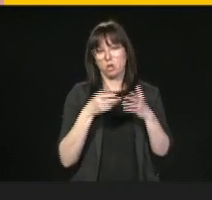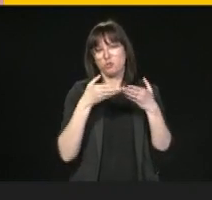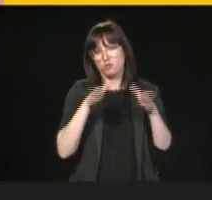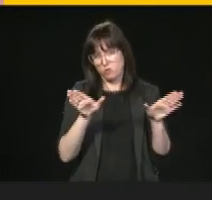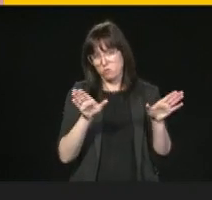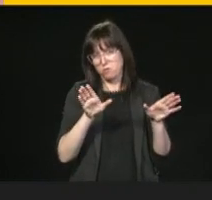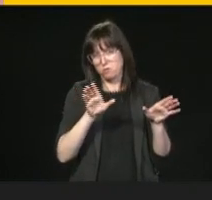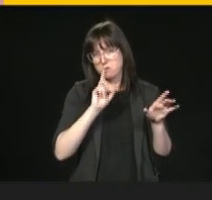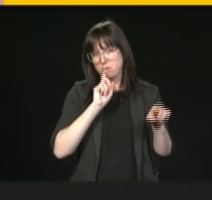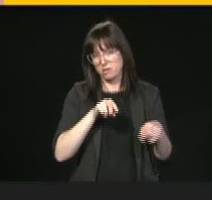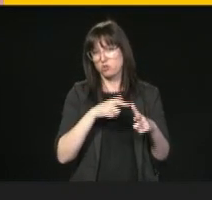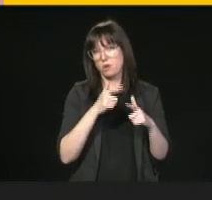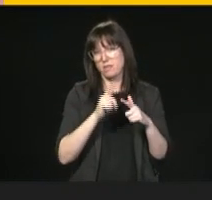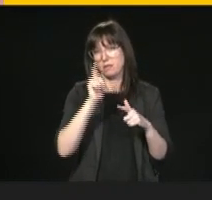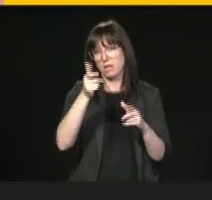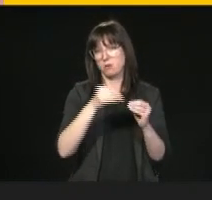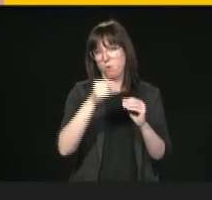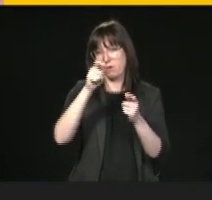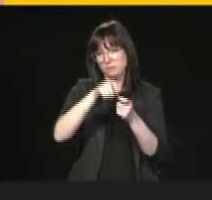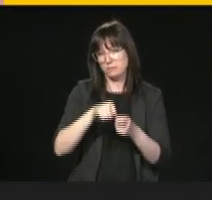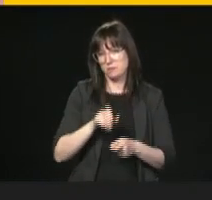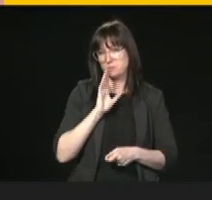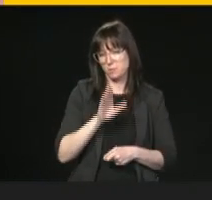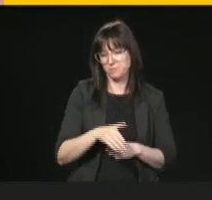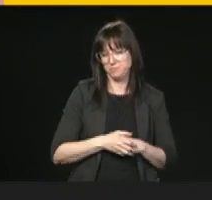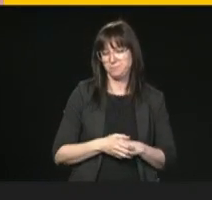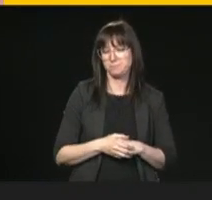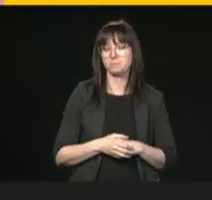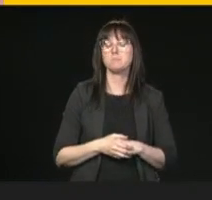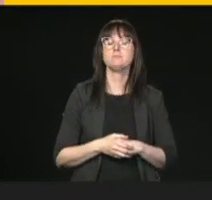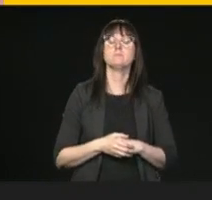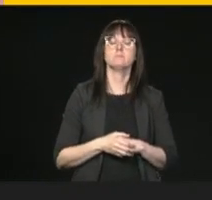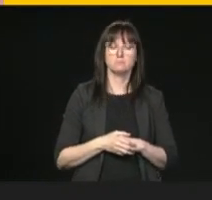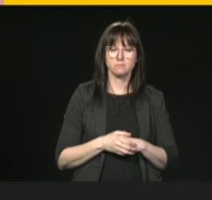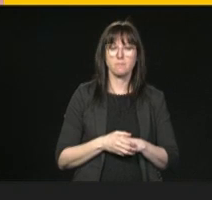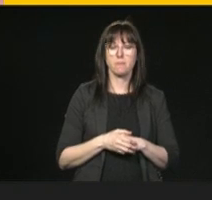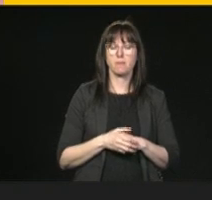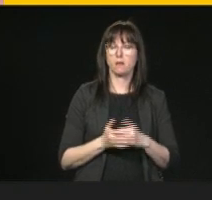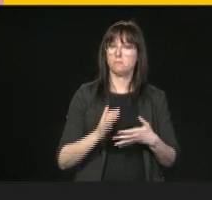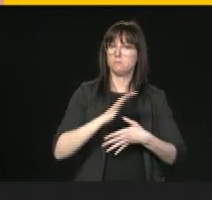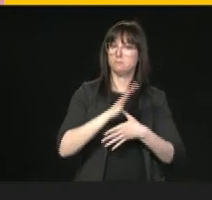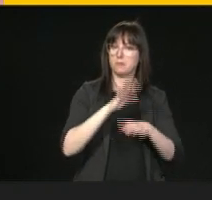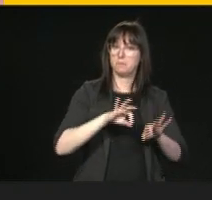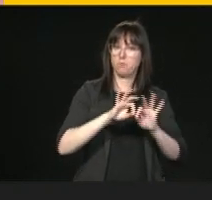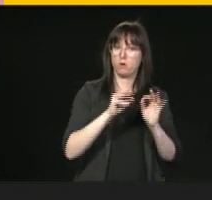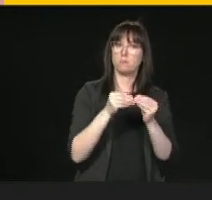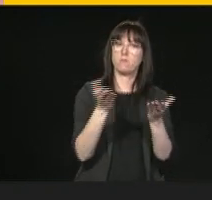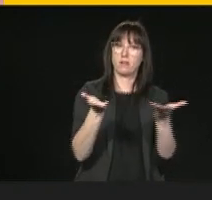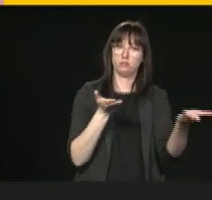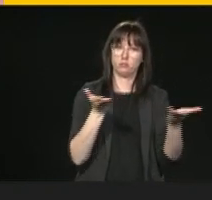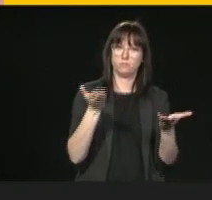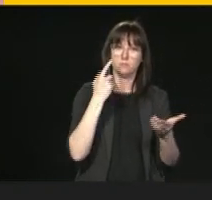what we absolutely have to do is to serve Canadians in need, and this involves